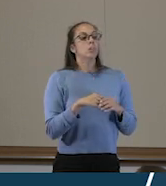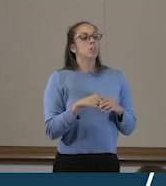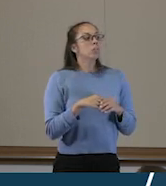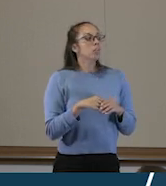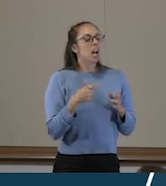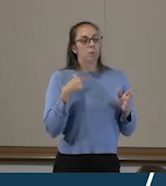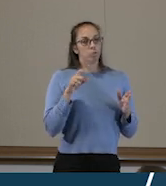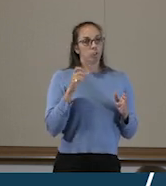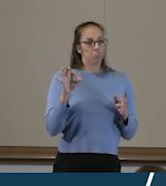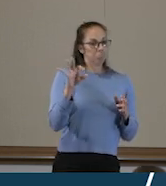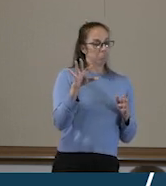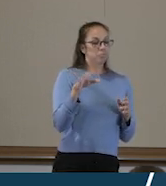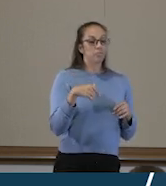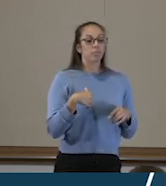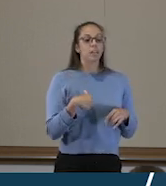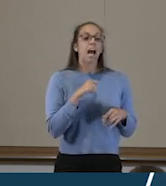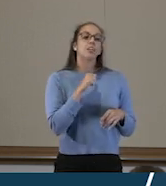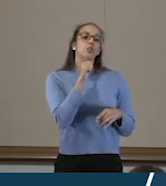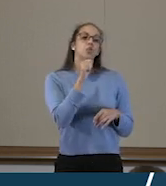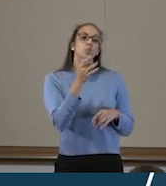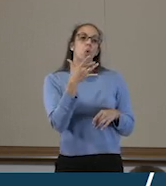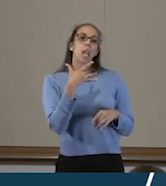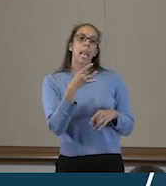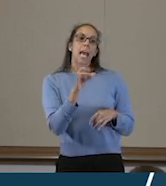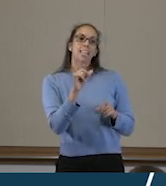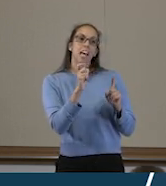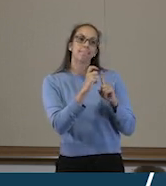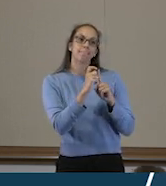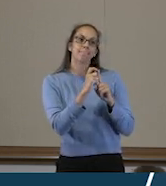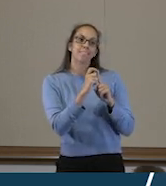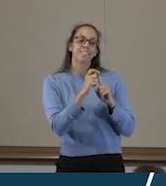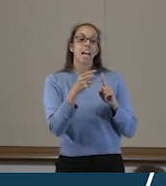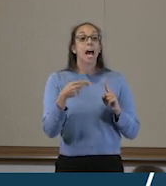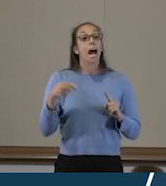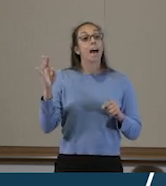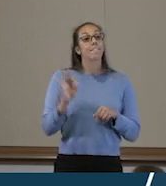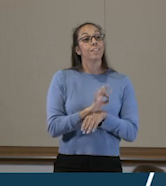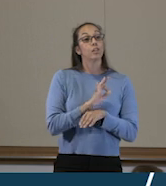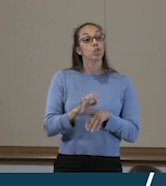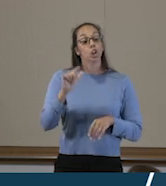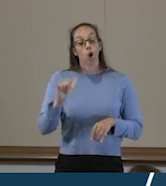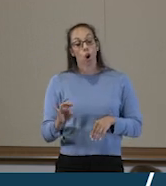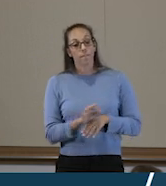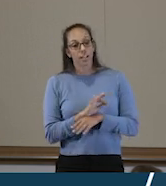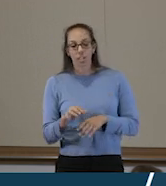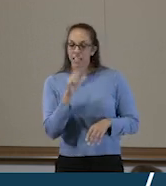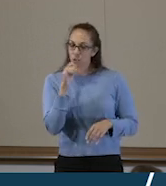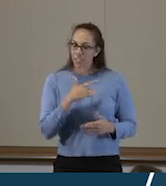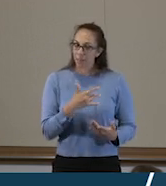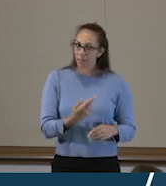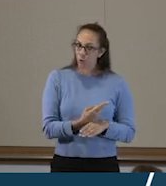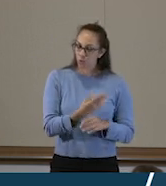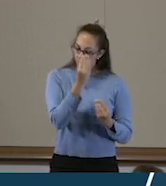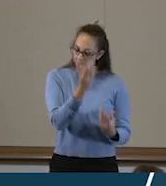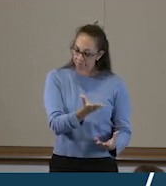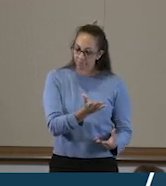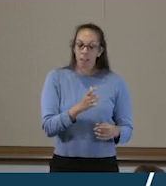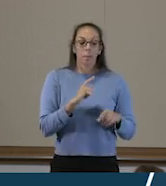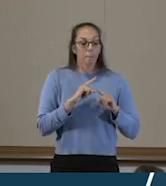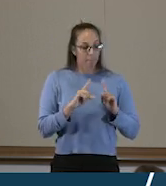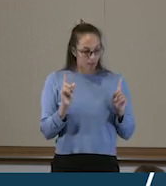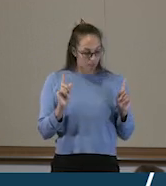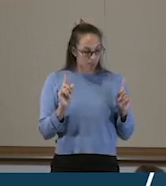I'm just going to say I don't like the term, I don't prefer the term high functioning or low functioning, but I've had